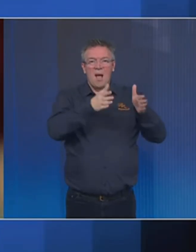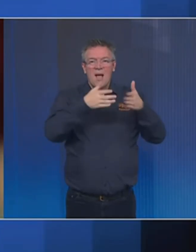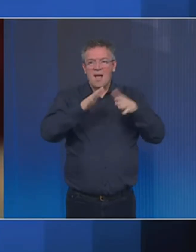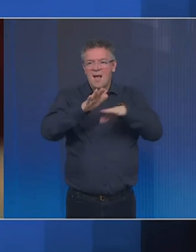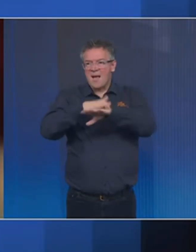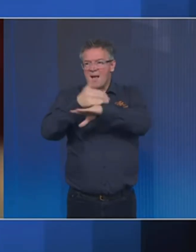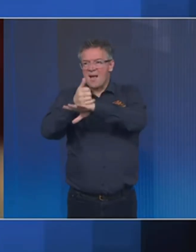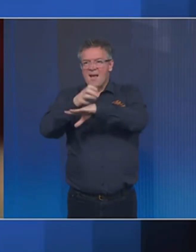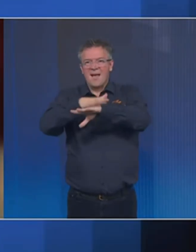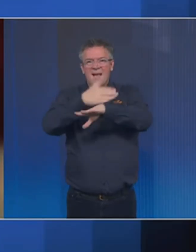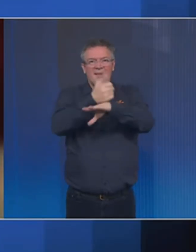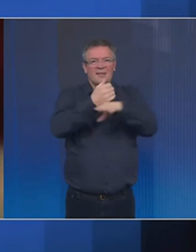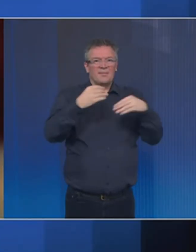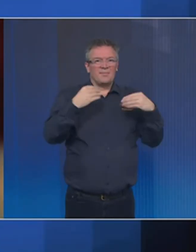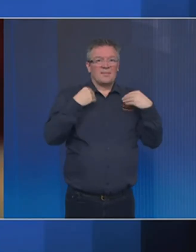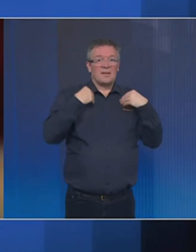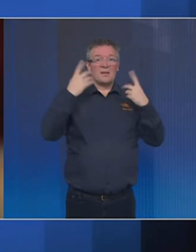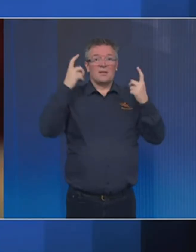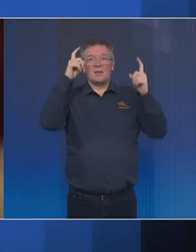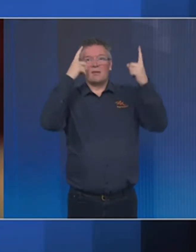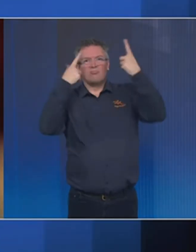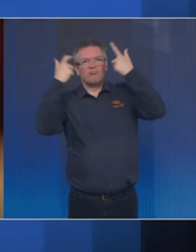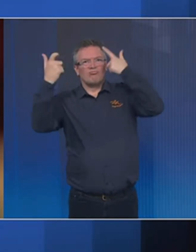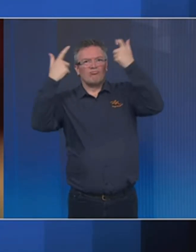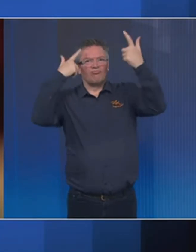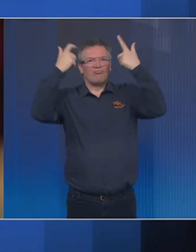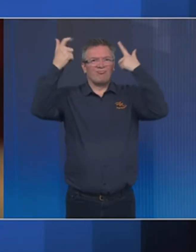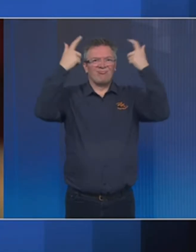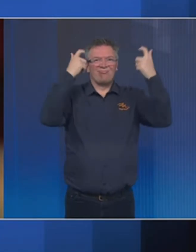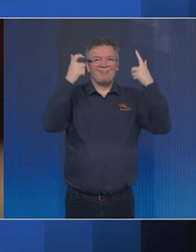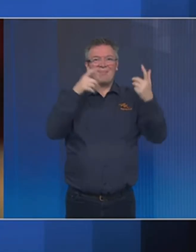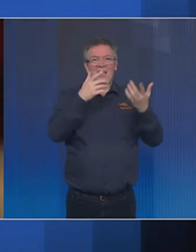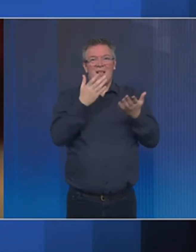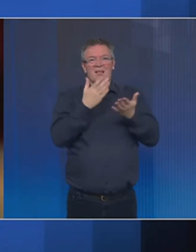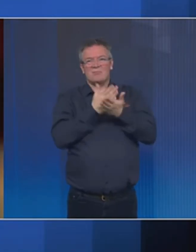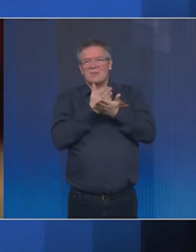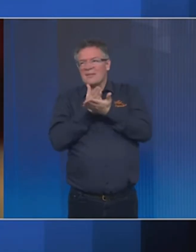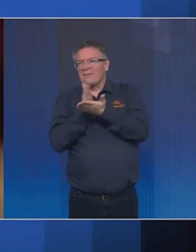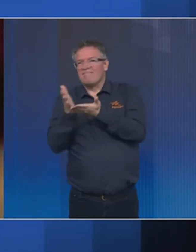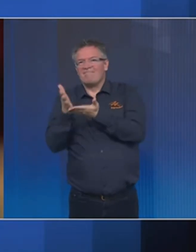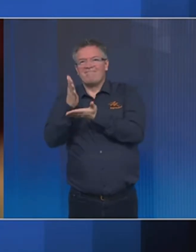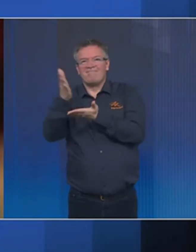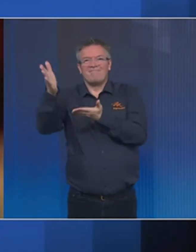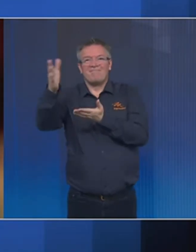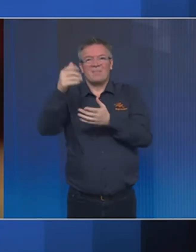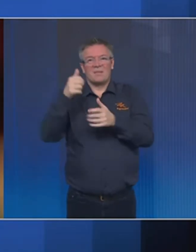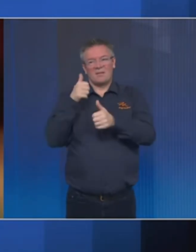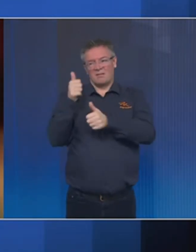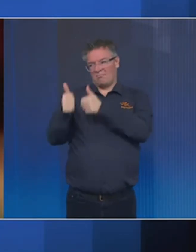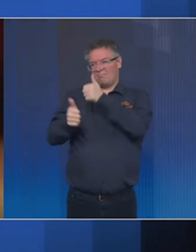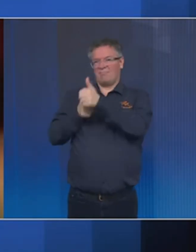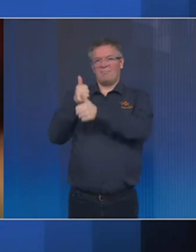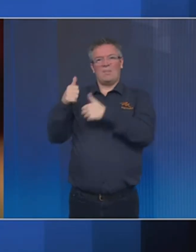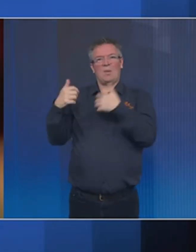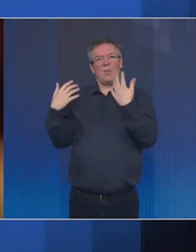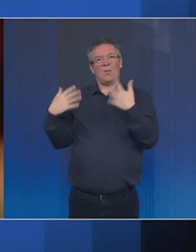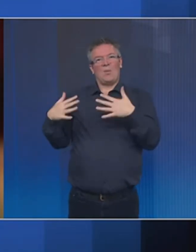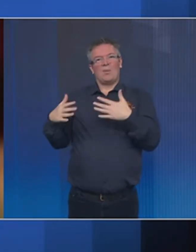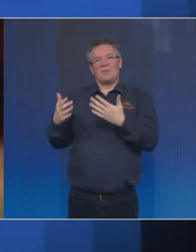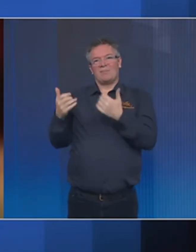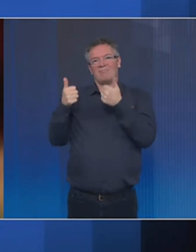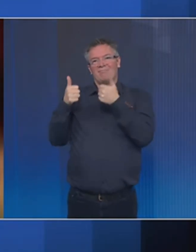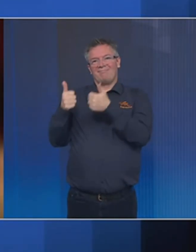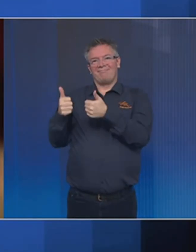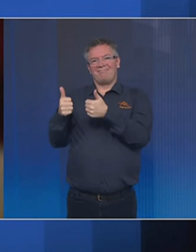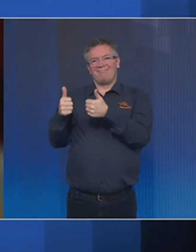box, which you have done. So well done with Athletes Business